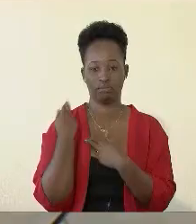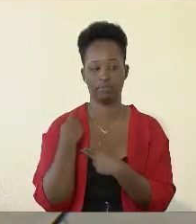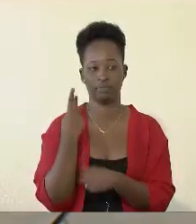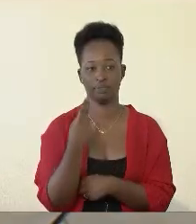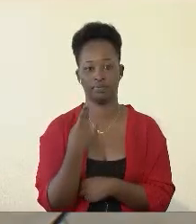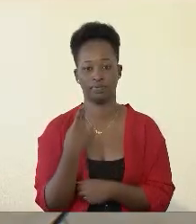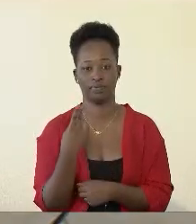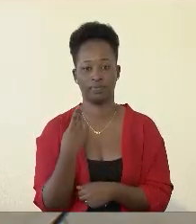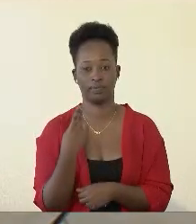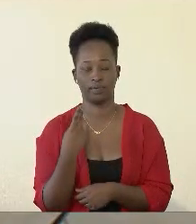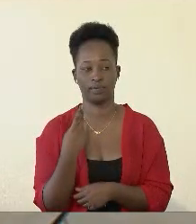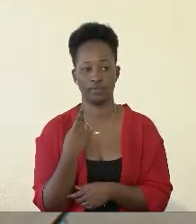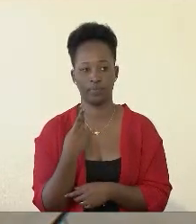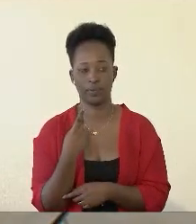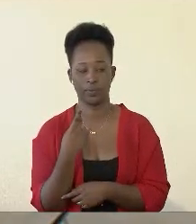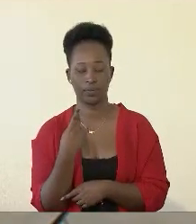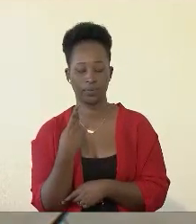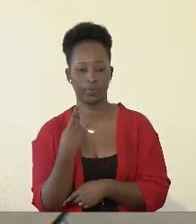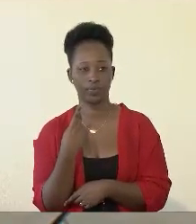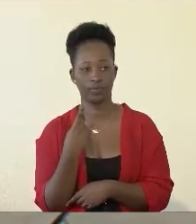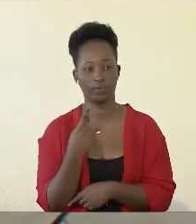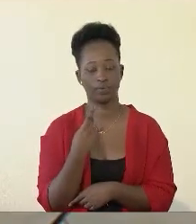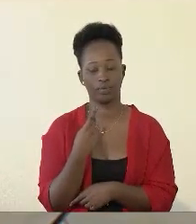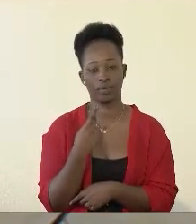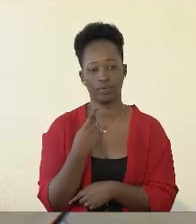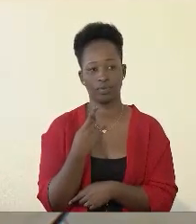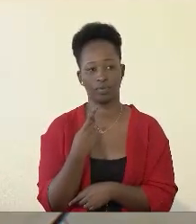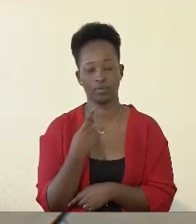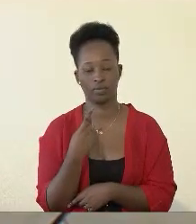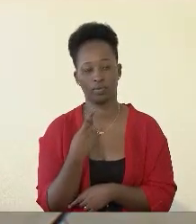of pancreatic juice,